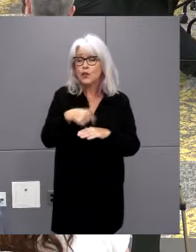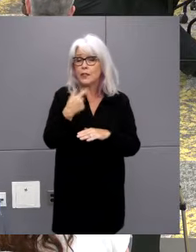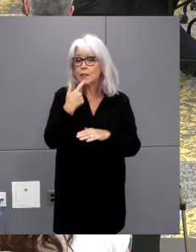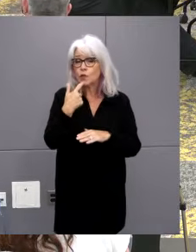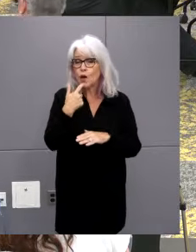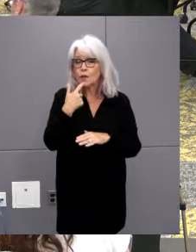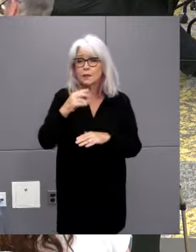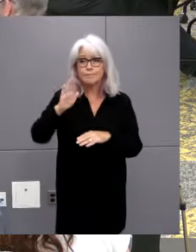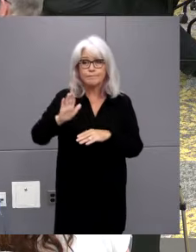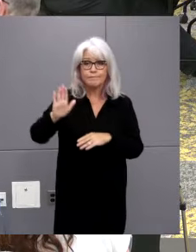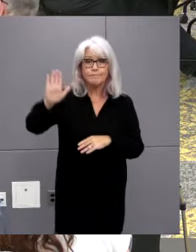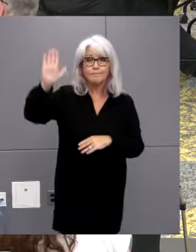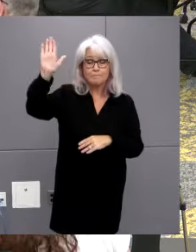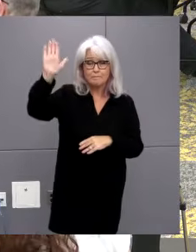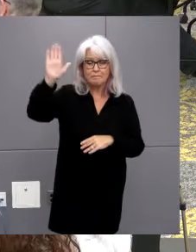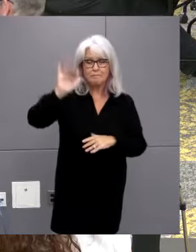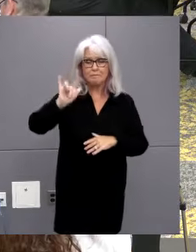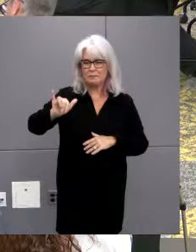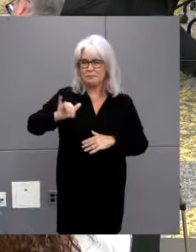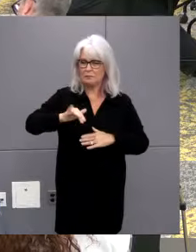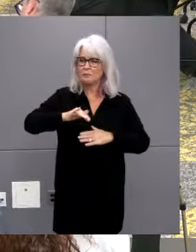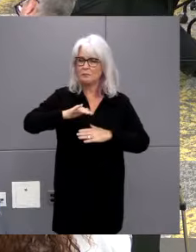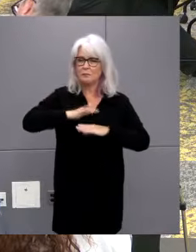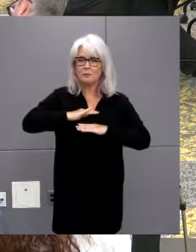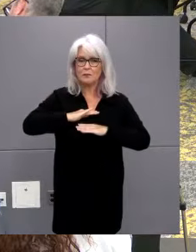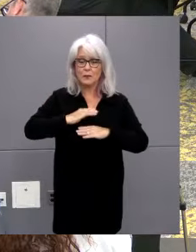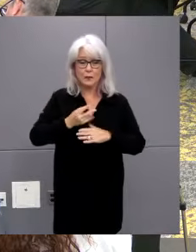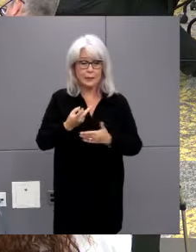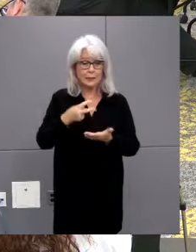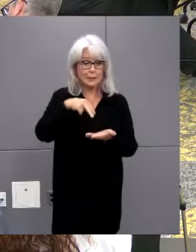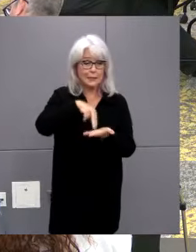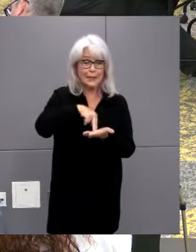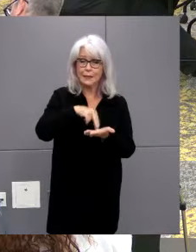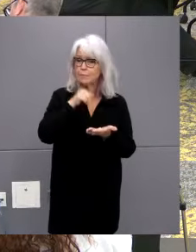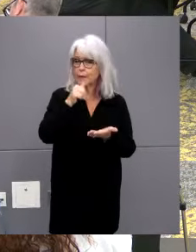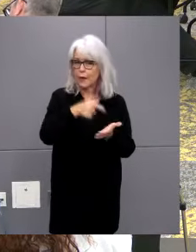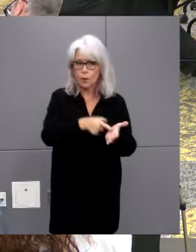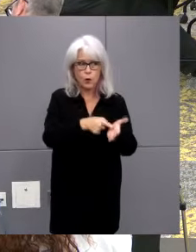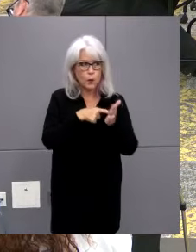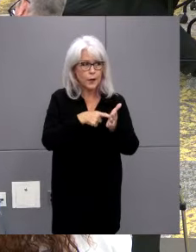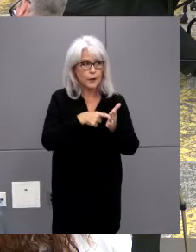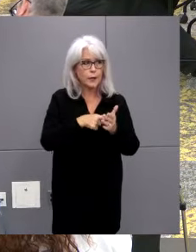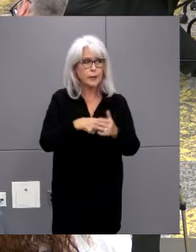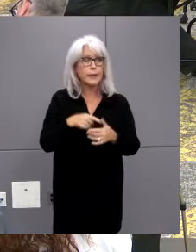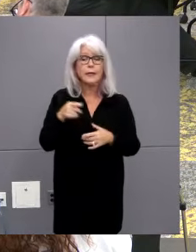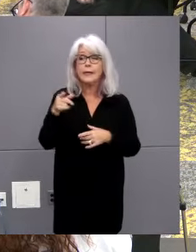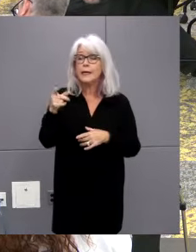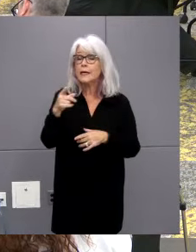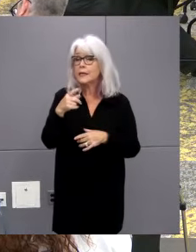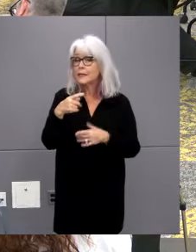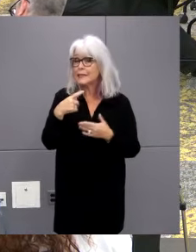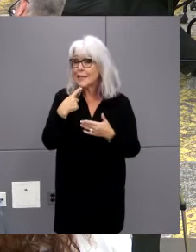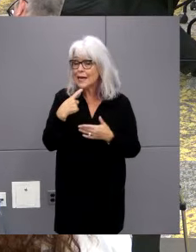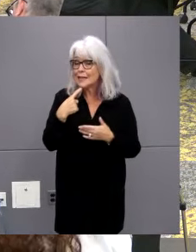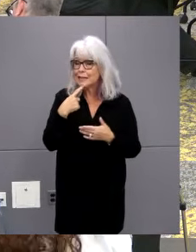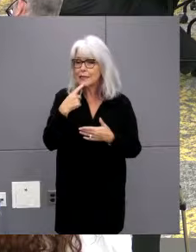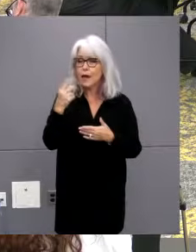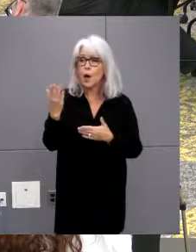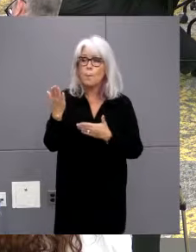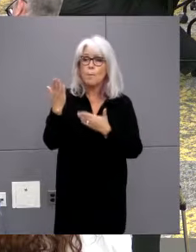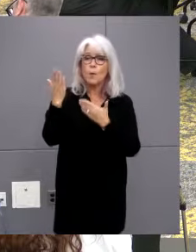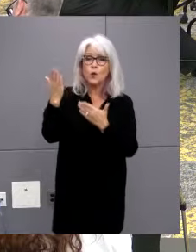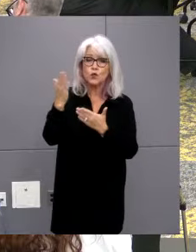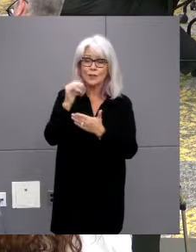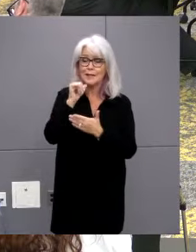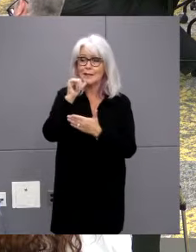raising a hand is sufficient, in other words, that standing isn't required, it's stated that motions do not require a